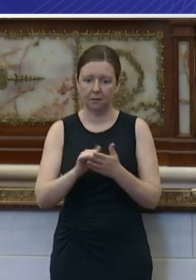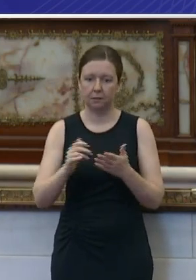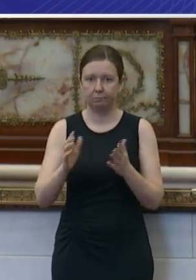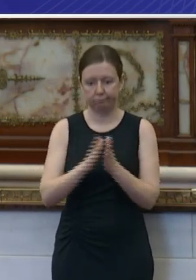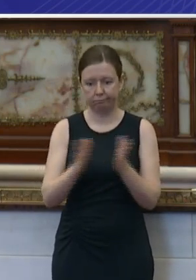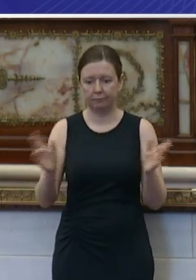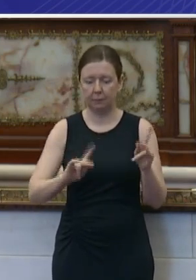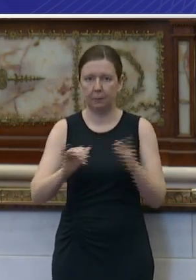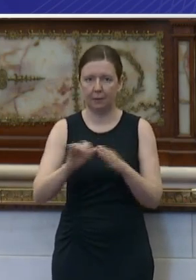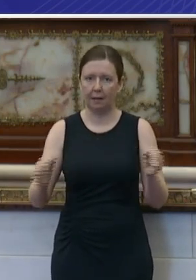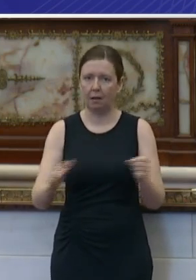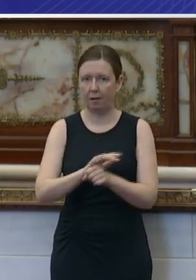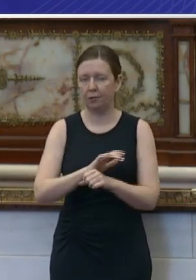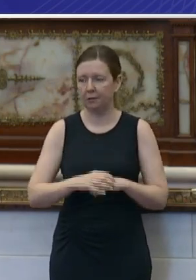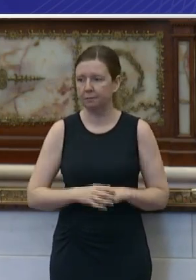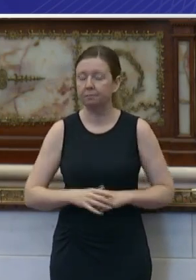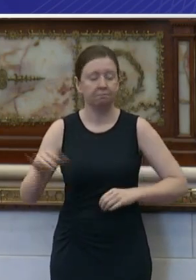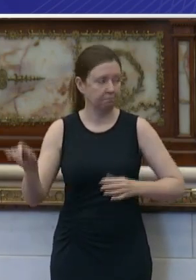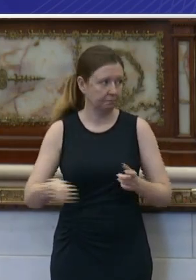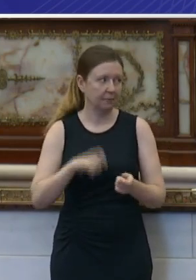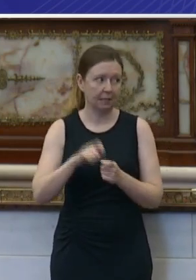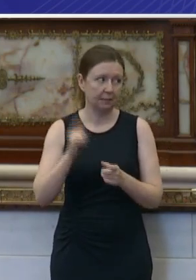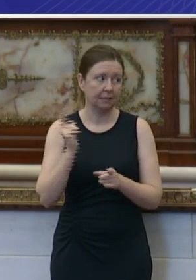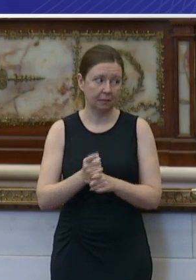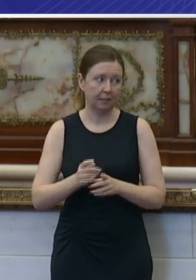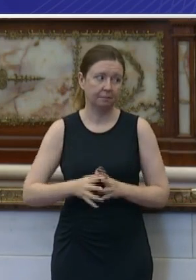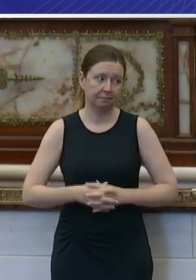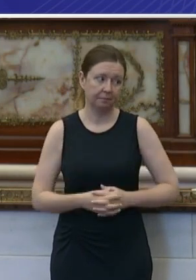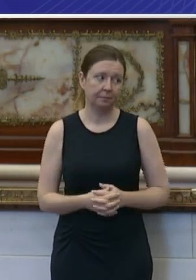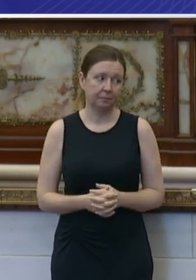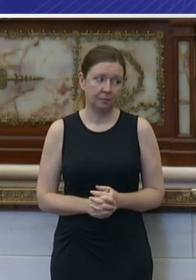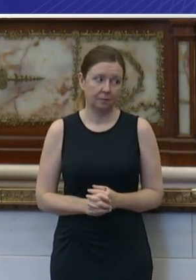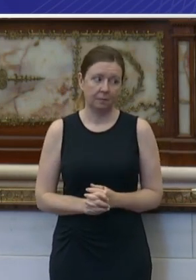folks that get covered under this. No, that's exactly right.